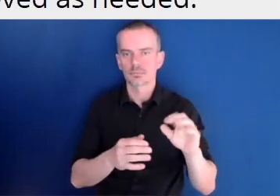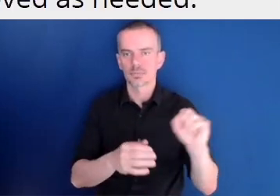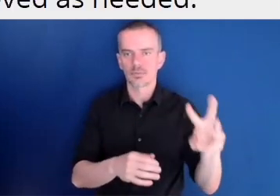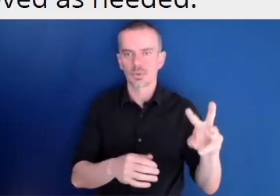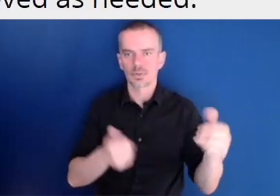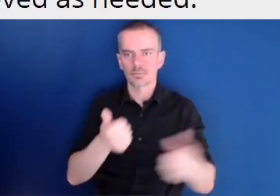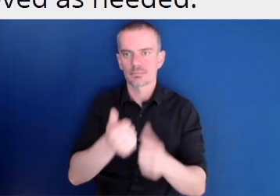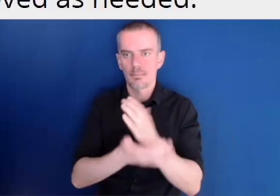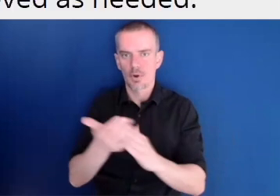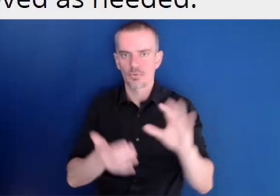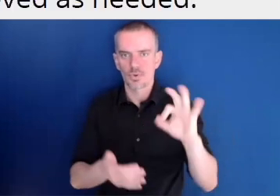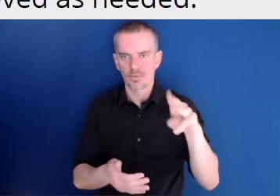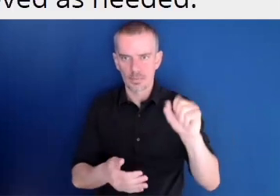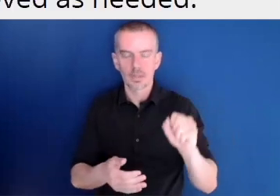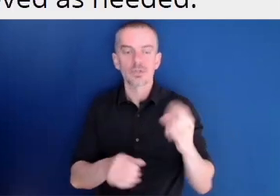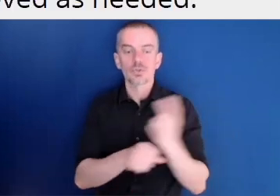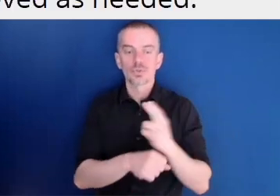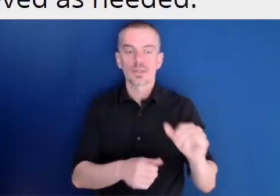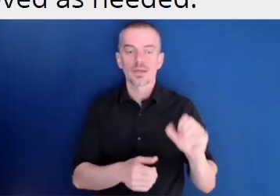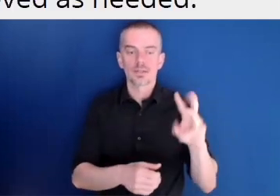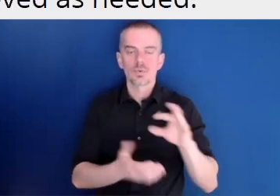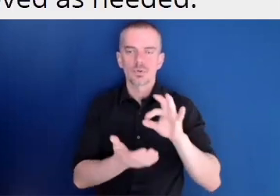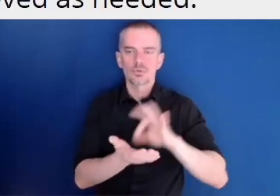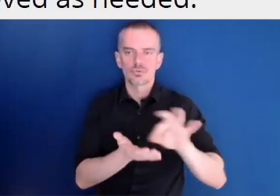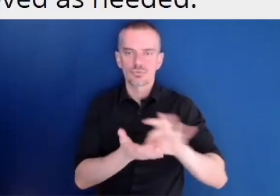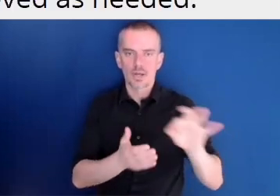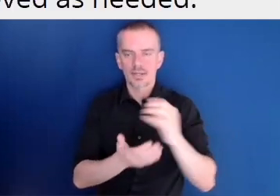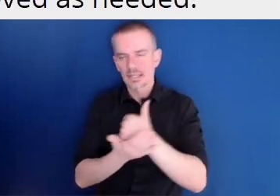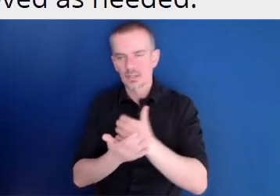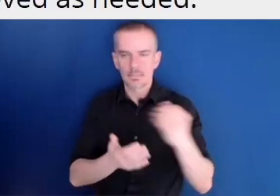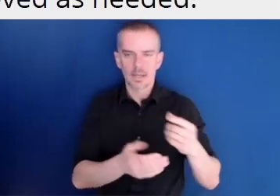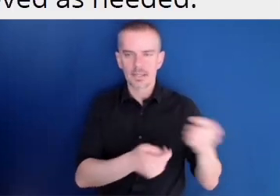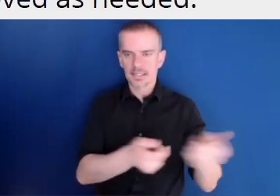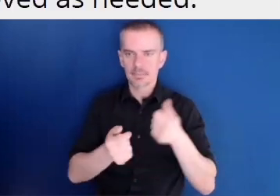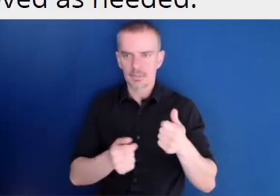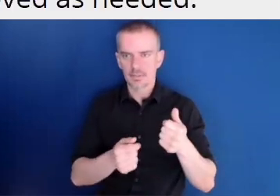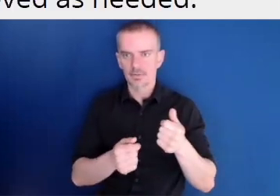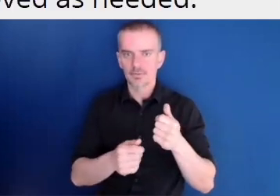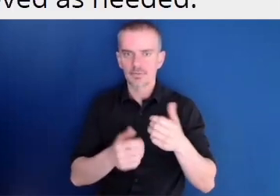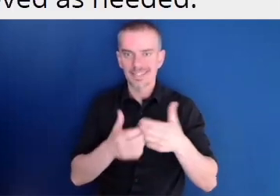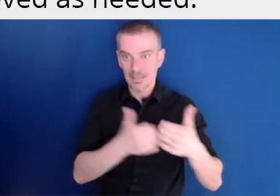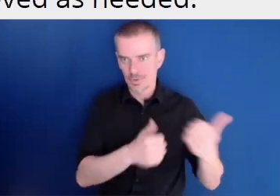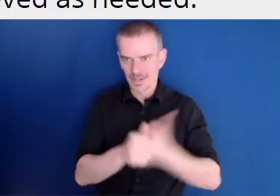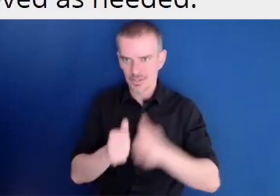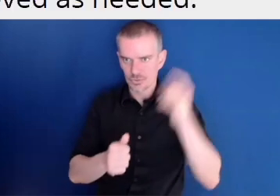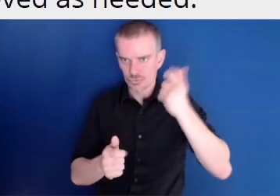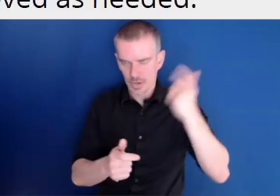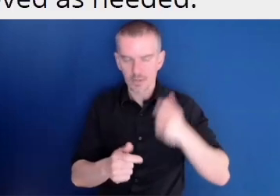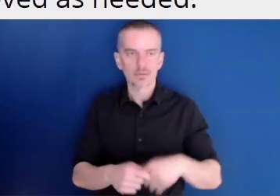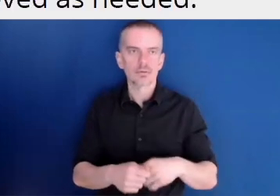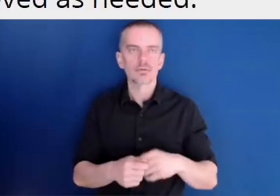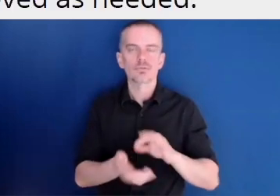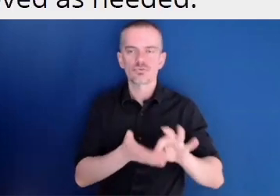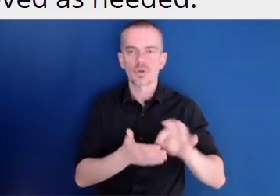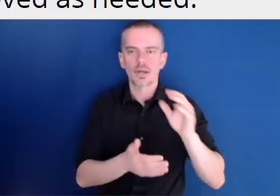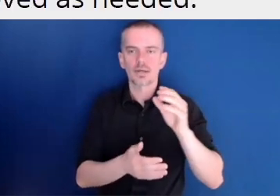system, using that software to track income and expenses by grant, tracking direct and indirect costs, and then also tracking